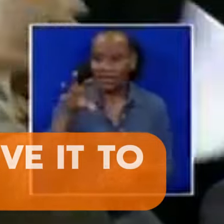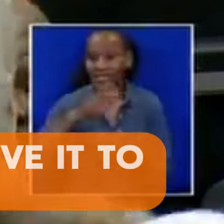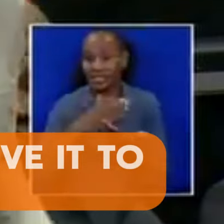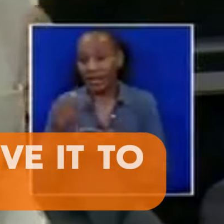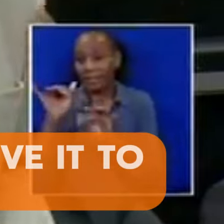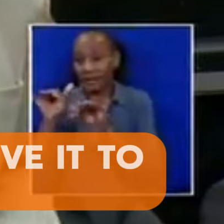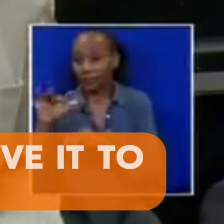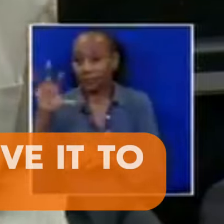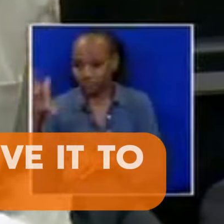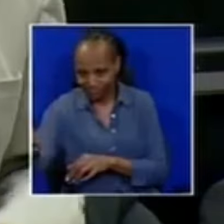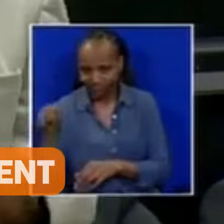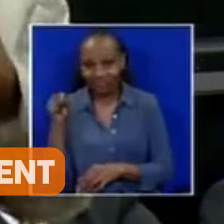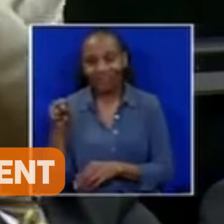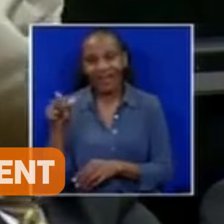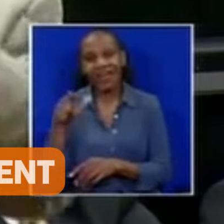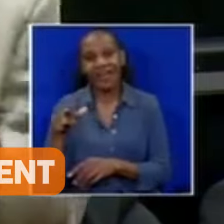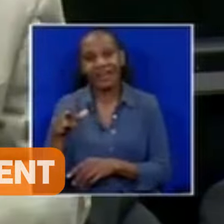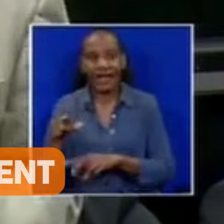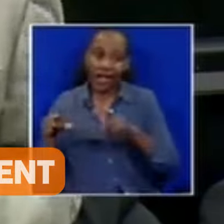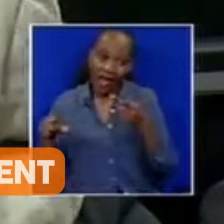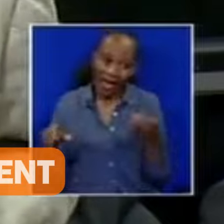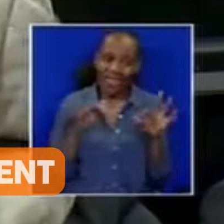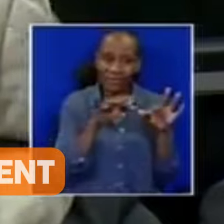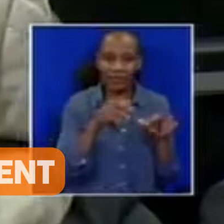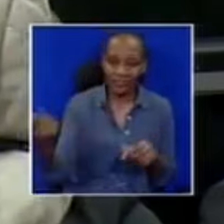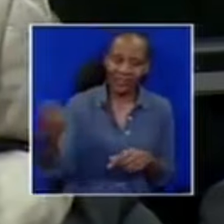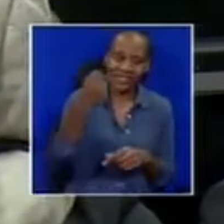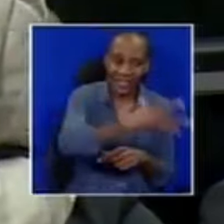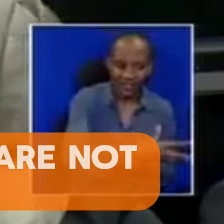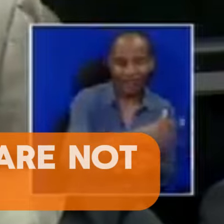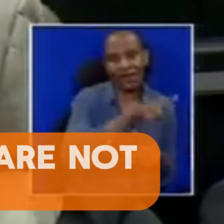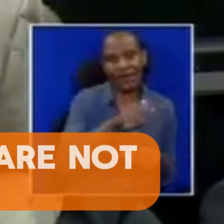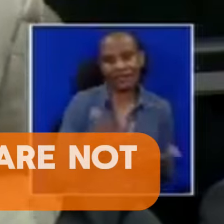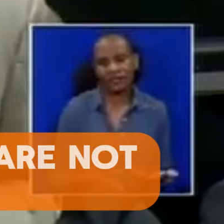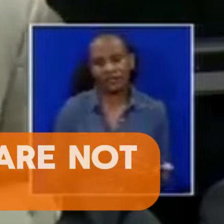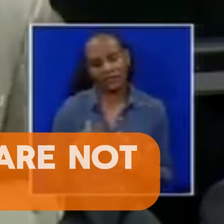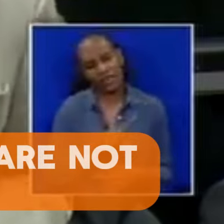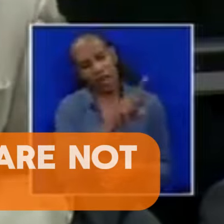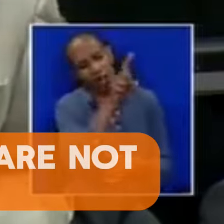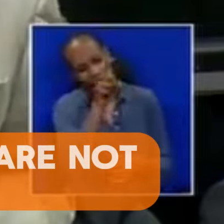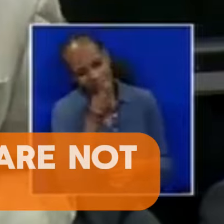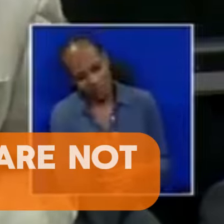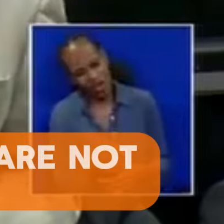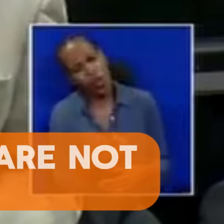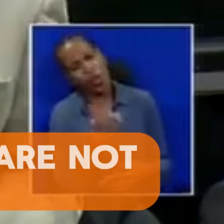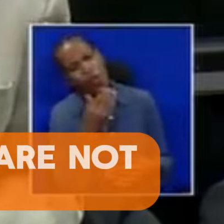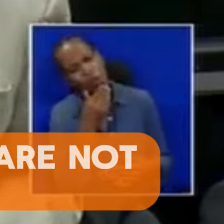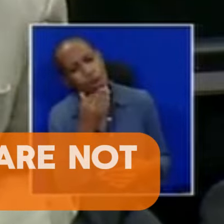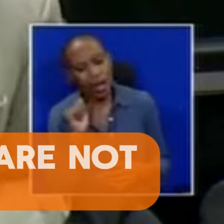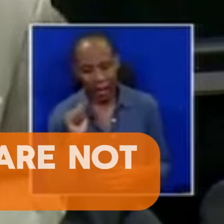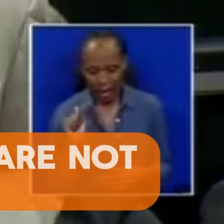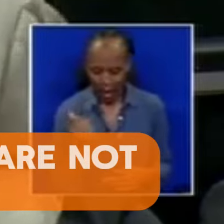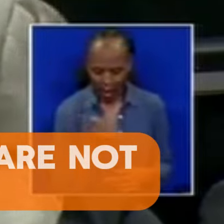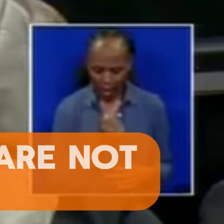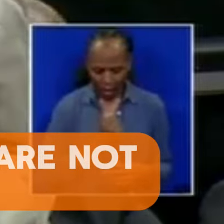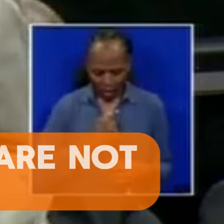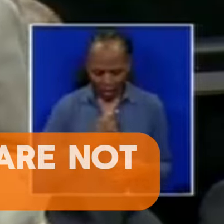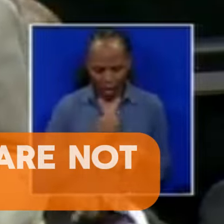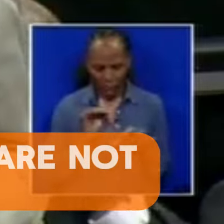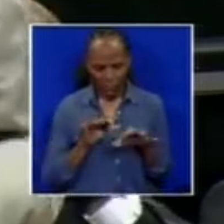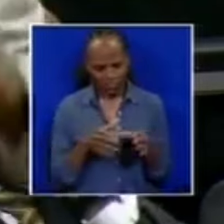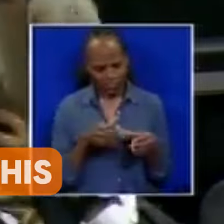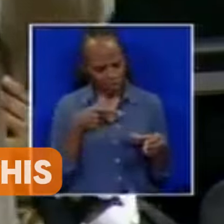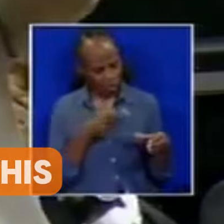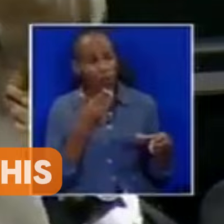it to our people. And I asked you, Mr. President, who are our people and who are not our